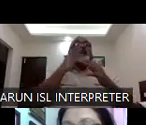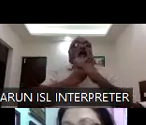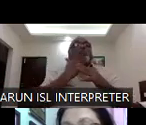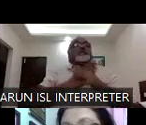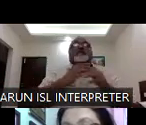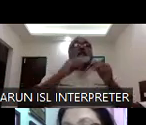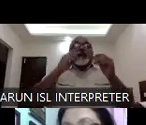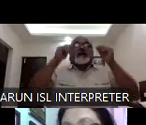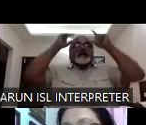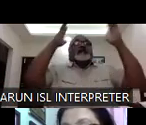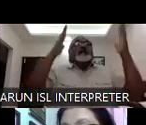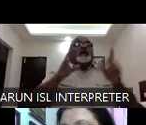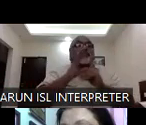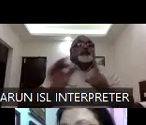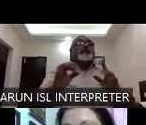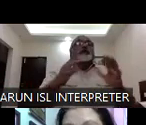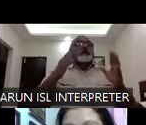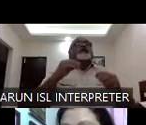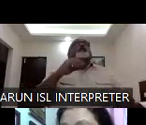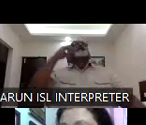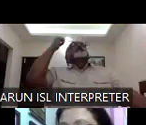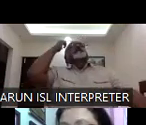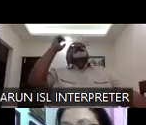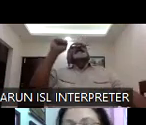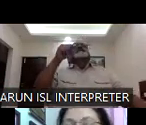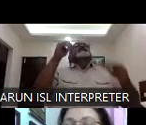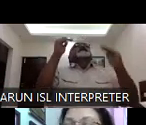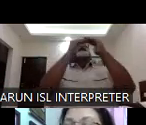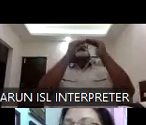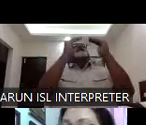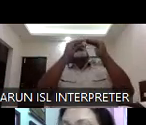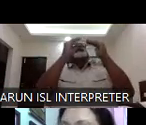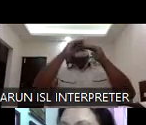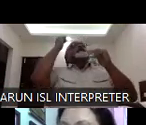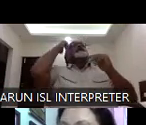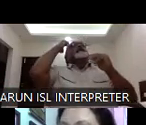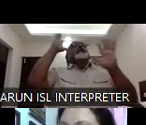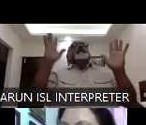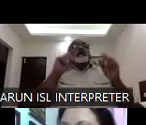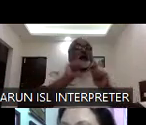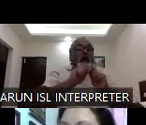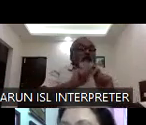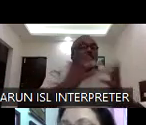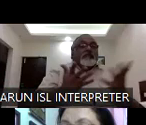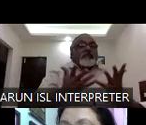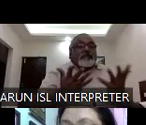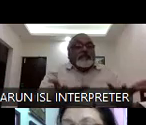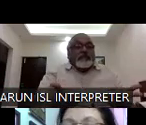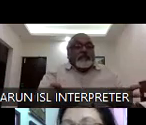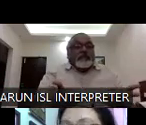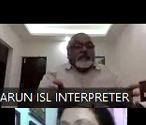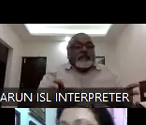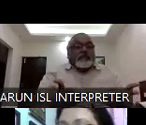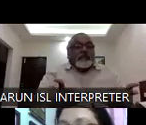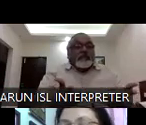even if you intellectualize that you can do so many things, but what happens to your actions? There's a difference between what